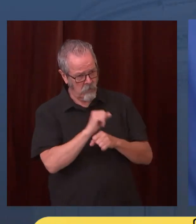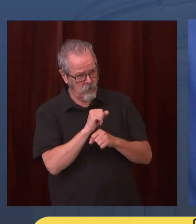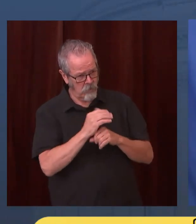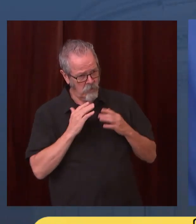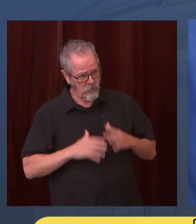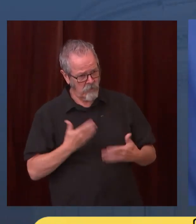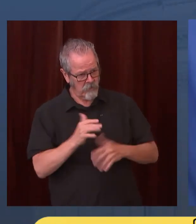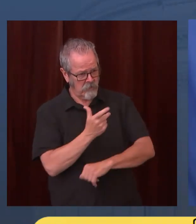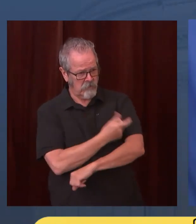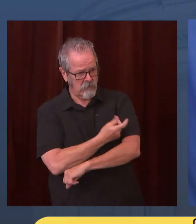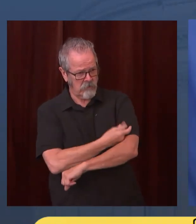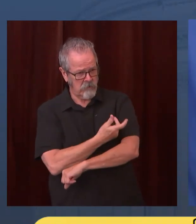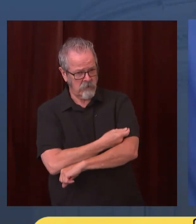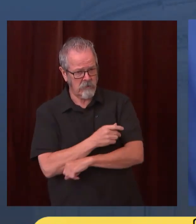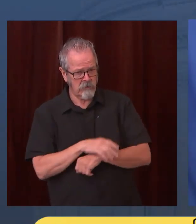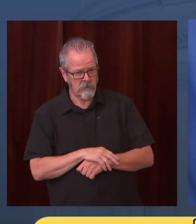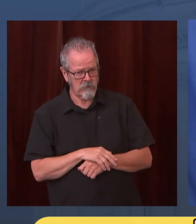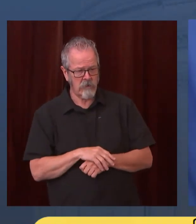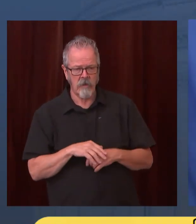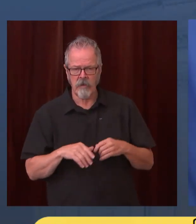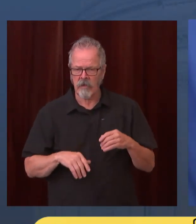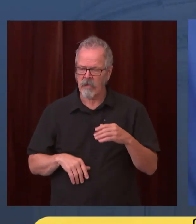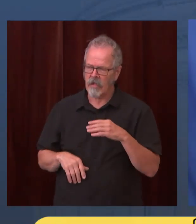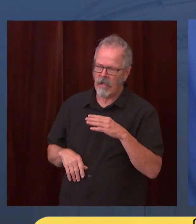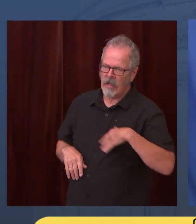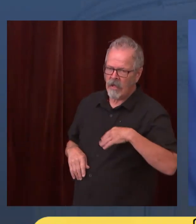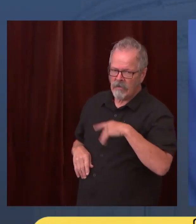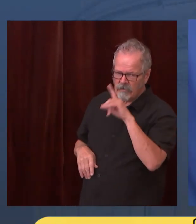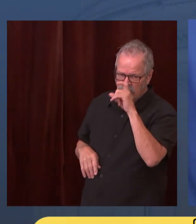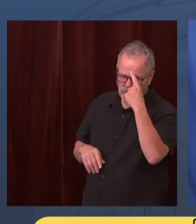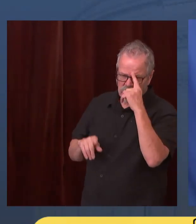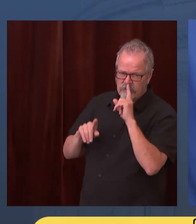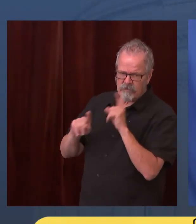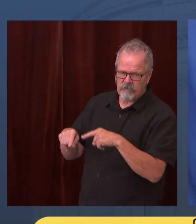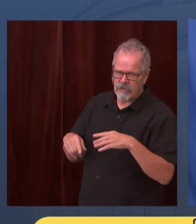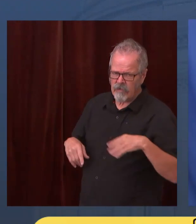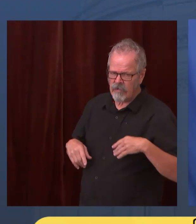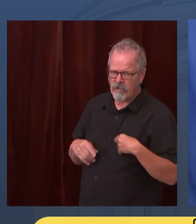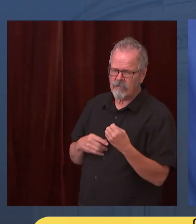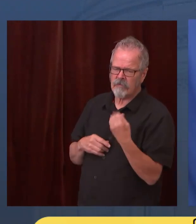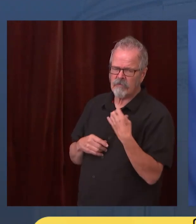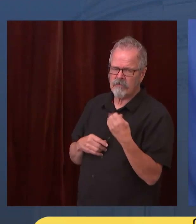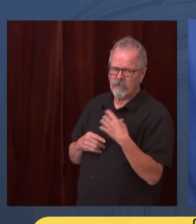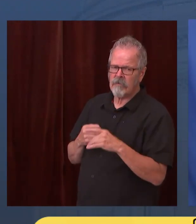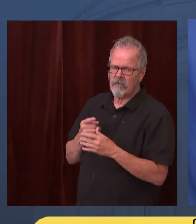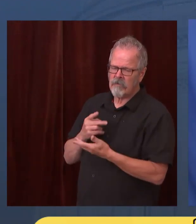going to be getting that information in the weeks to come. We don't have a number right now because we have not